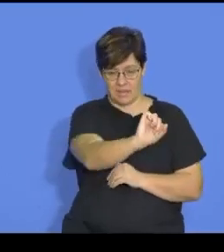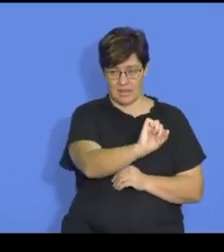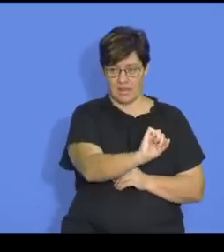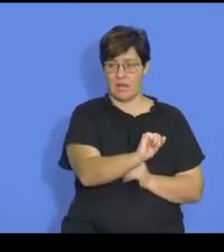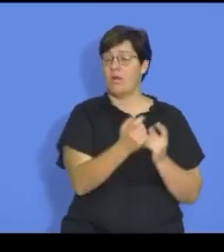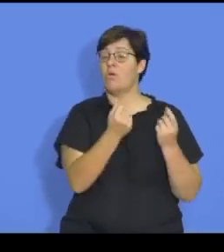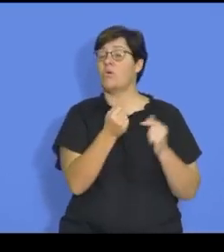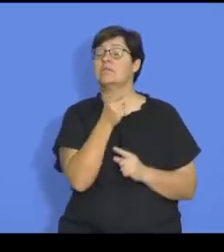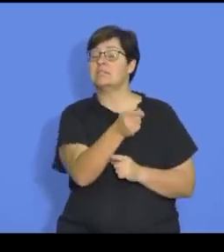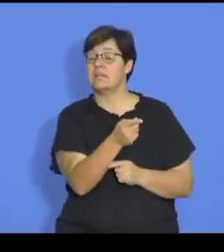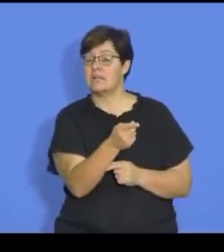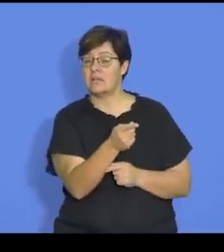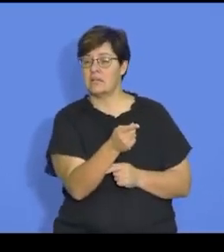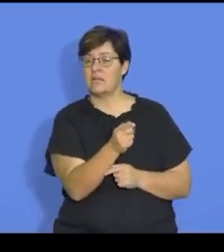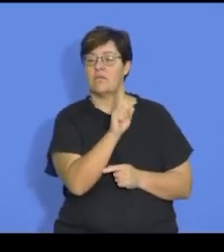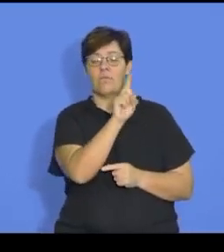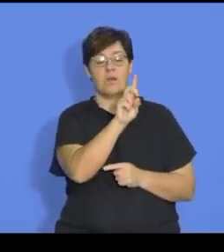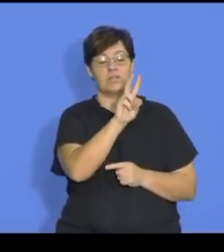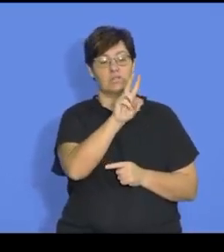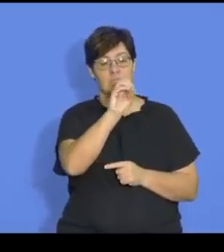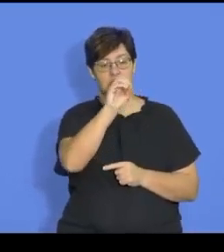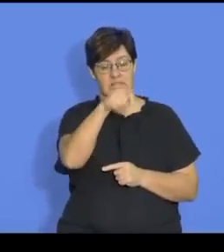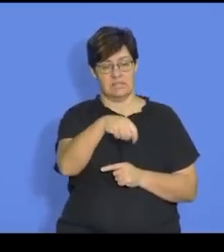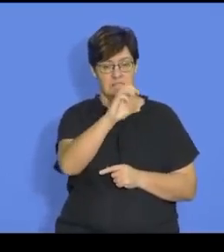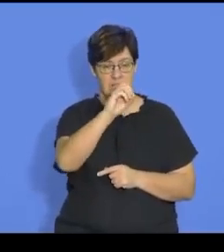or the cost of that bucky an amount of